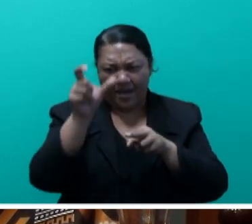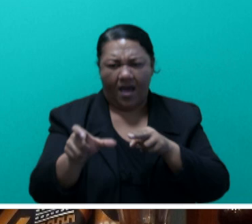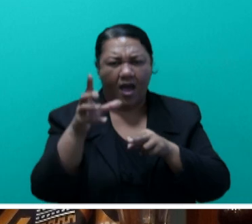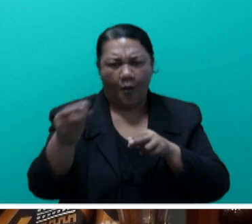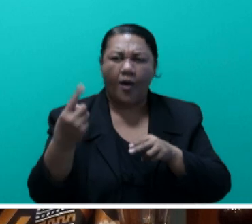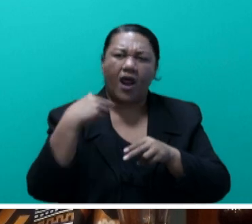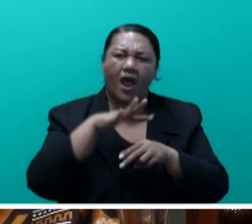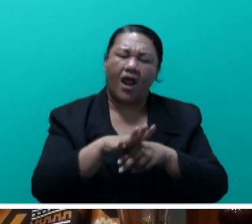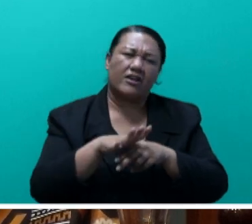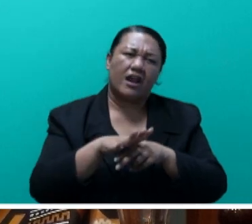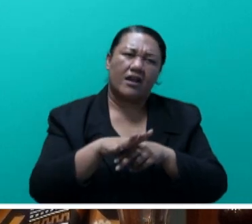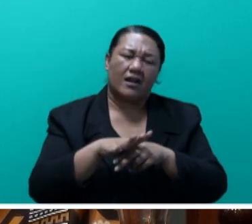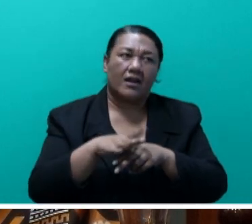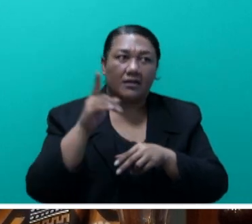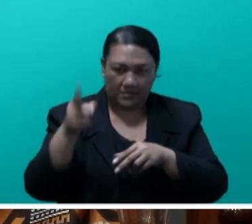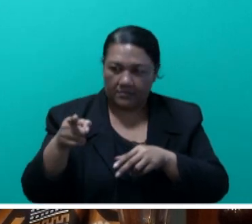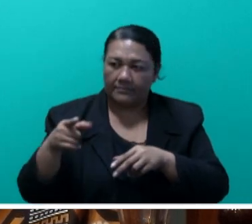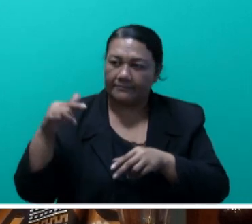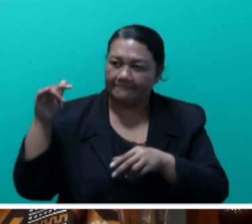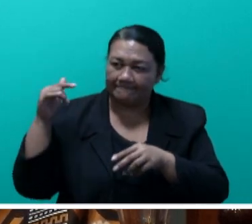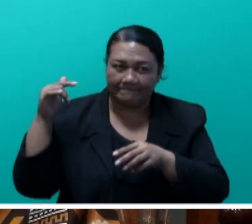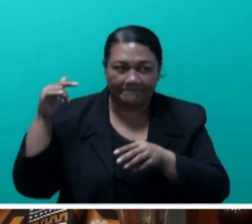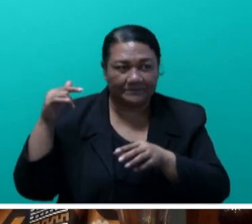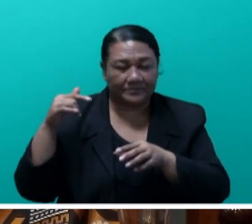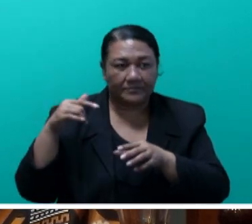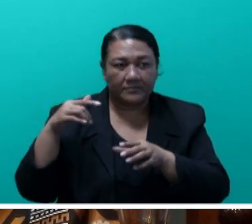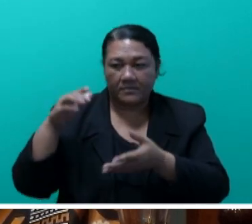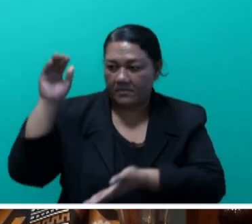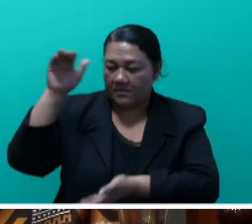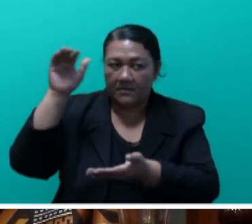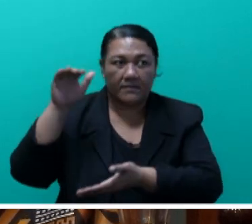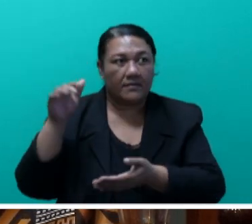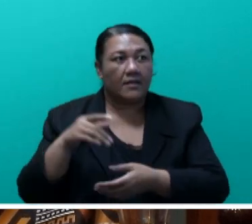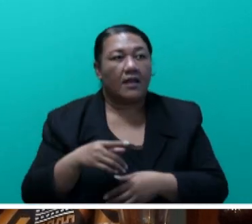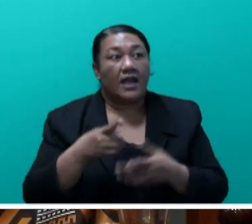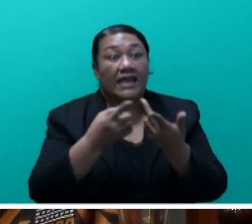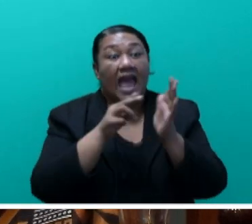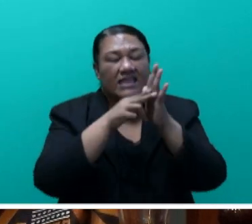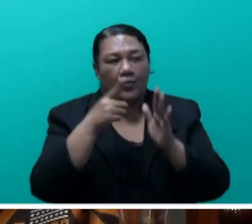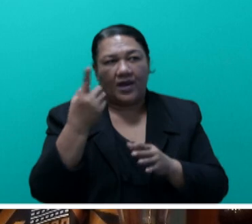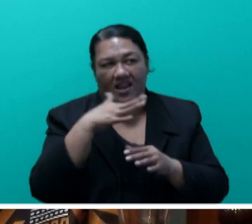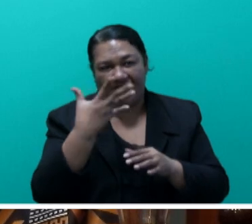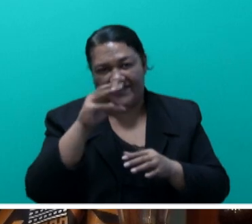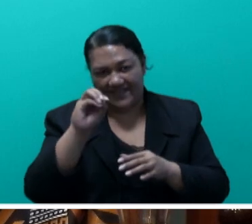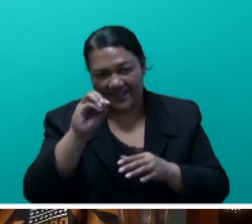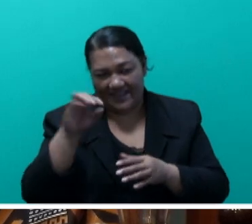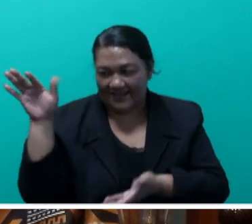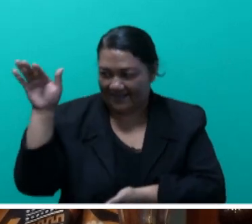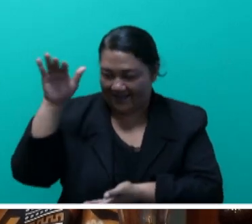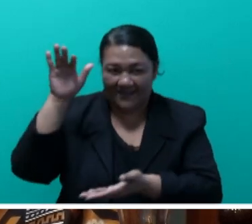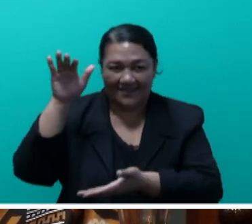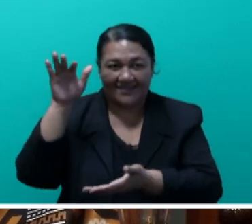hectare. And in Nandi, there's a farmer who's doing 150 tons per hectare. So given